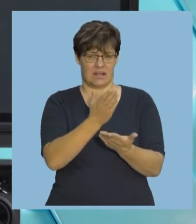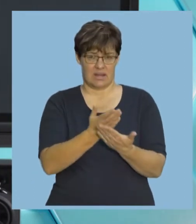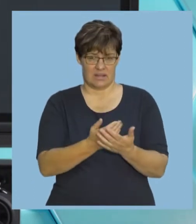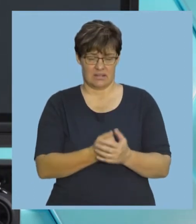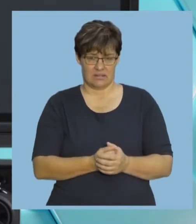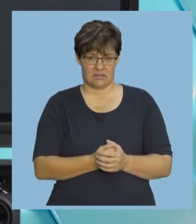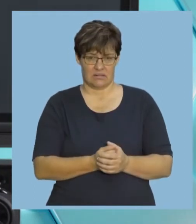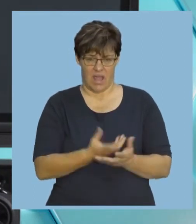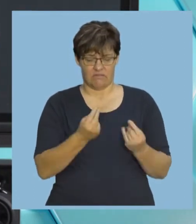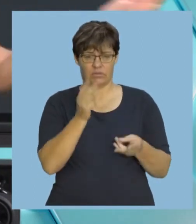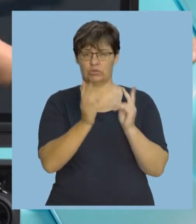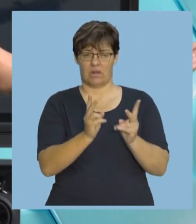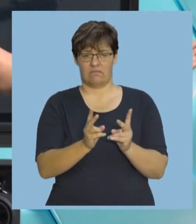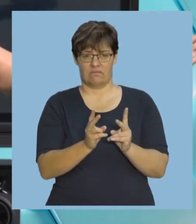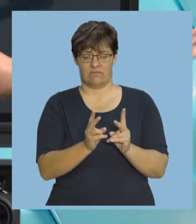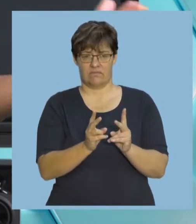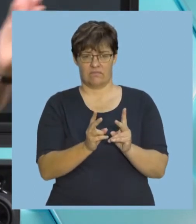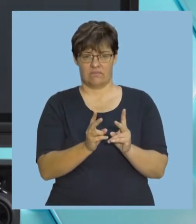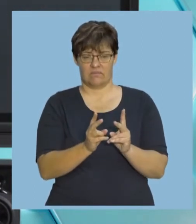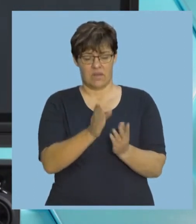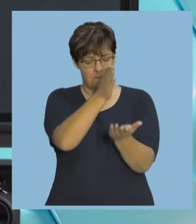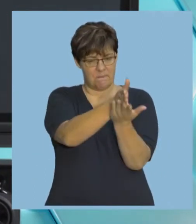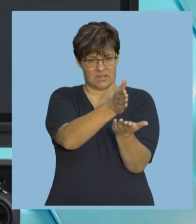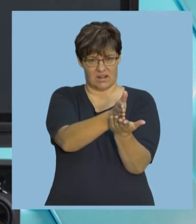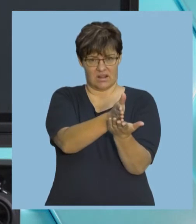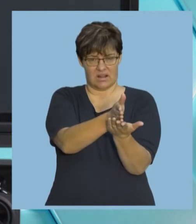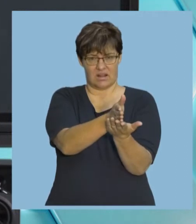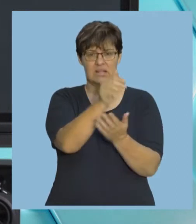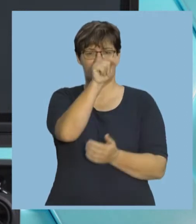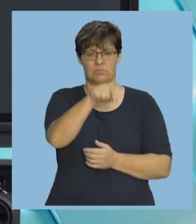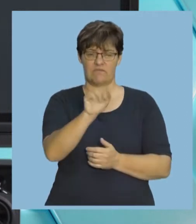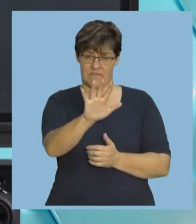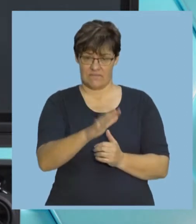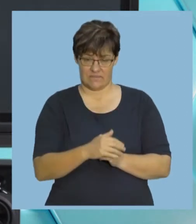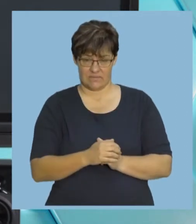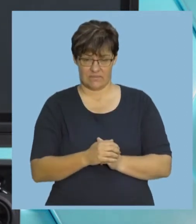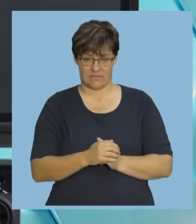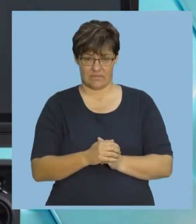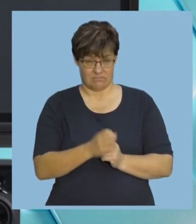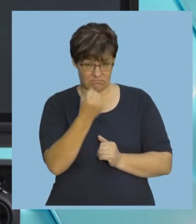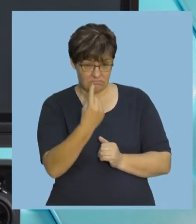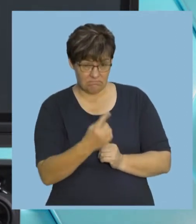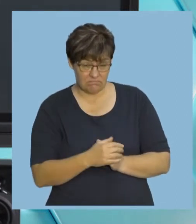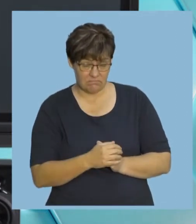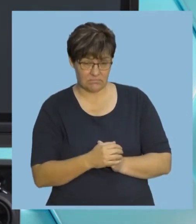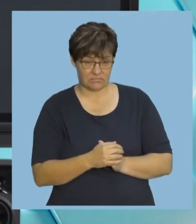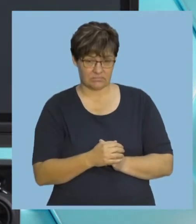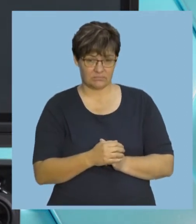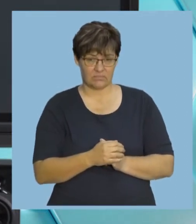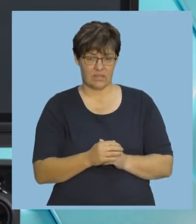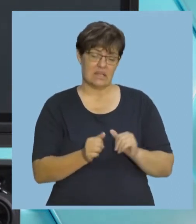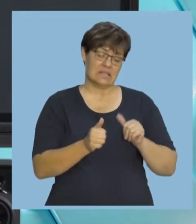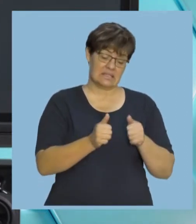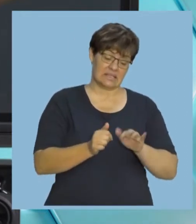middle, okay? Because if you have 12, the middle is about 6.5. Okay, does that make